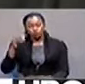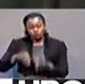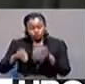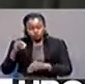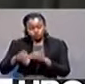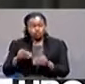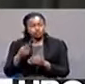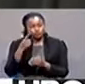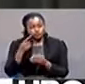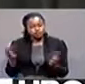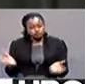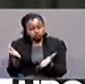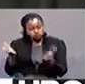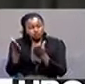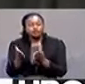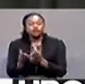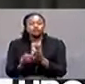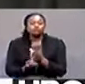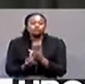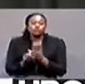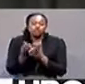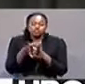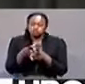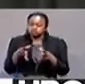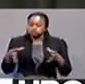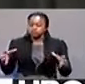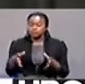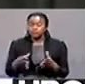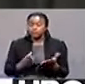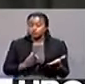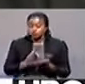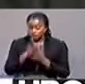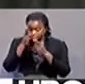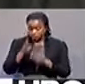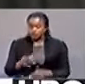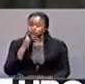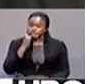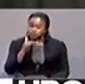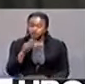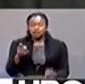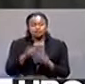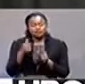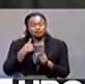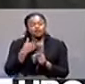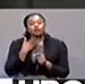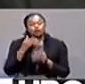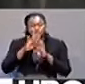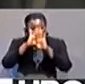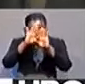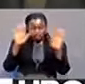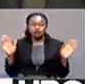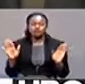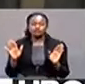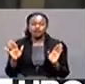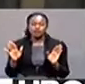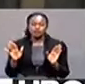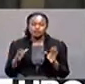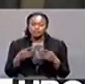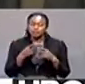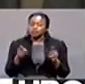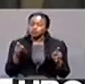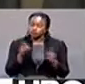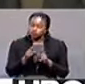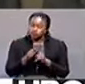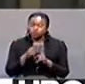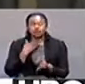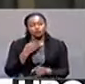towards its growth. Therefore, Right Honorable Speaker, I just wanted to make that clarification, but also to